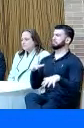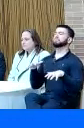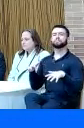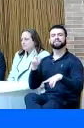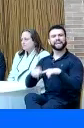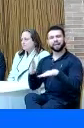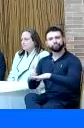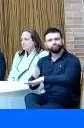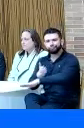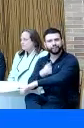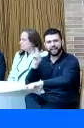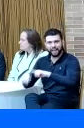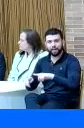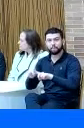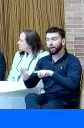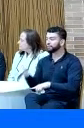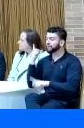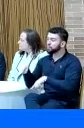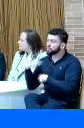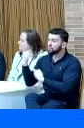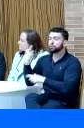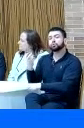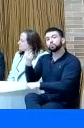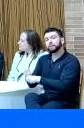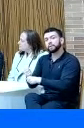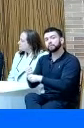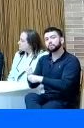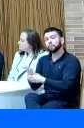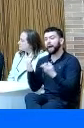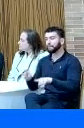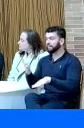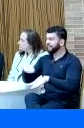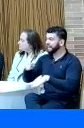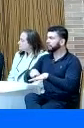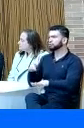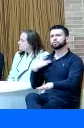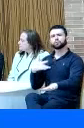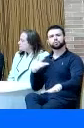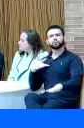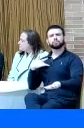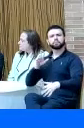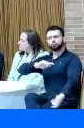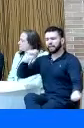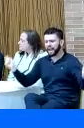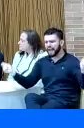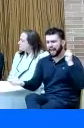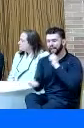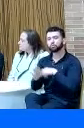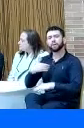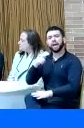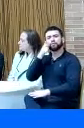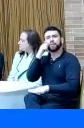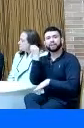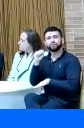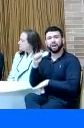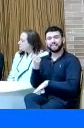its passage however over the next two years the national atmosphere began to change and in the aftermath of